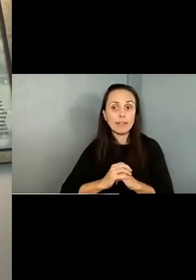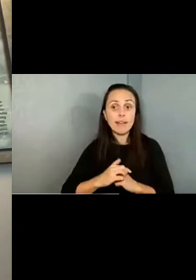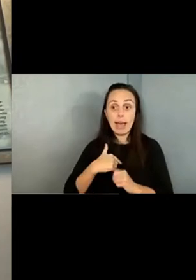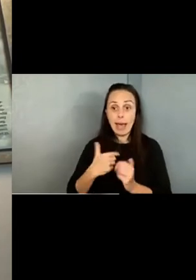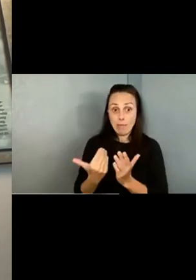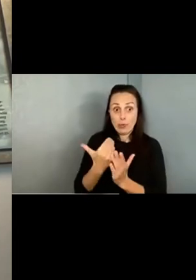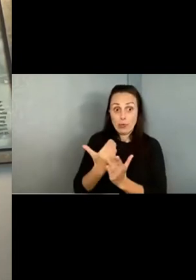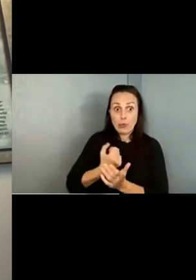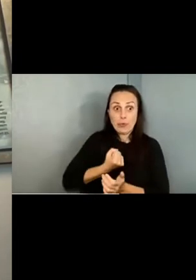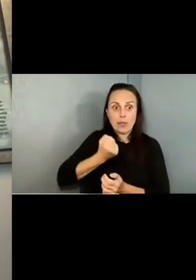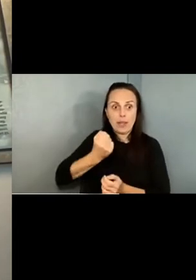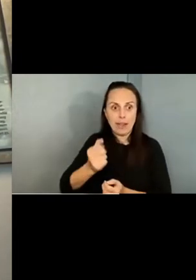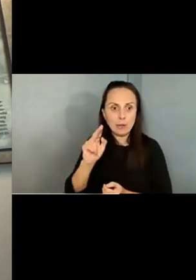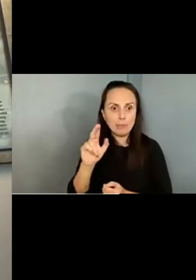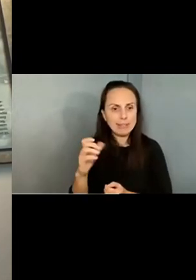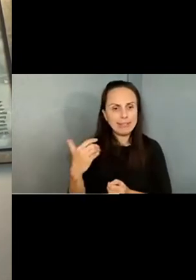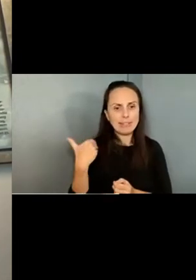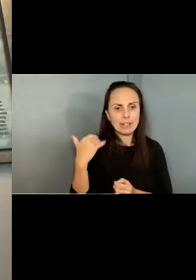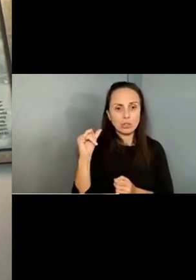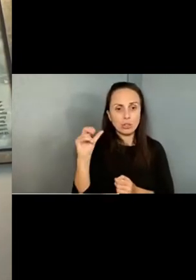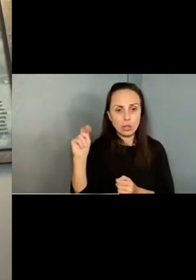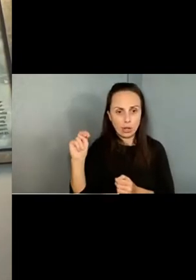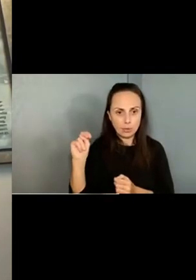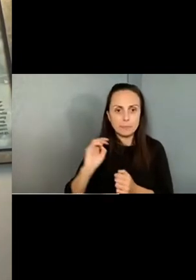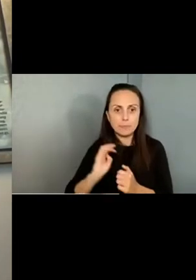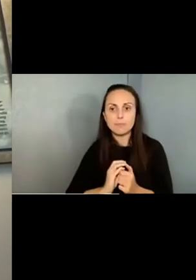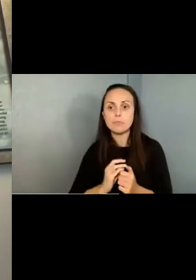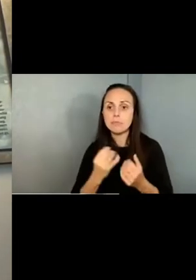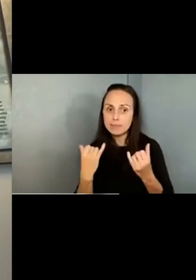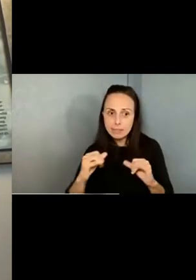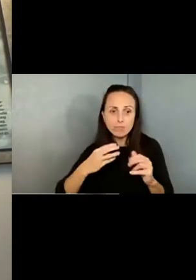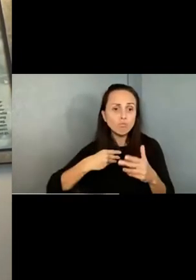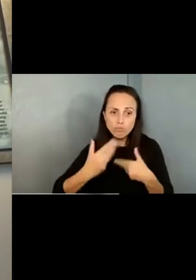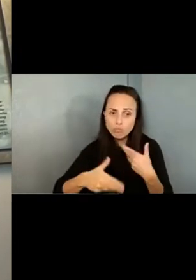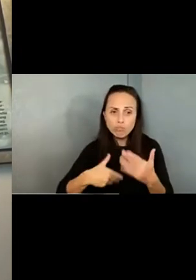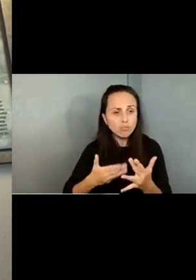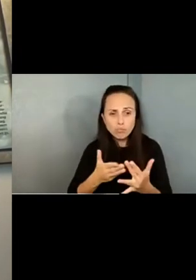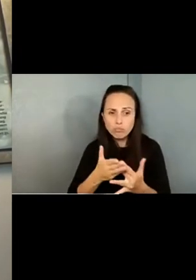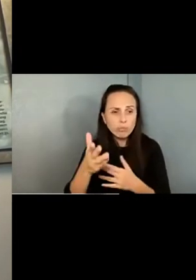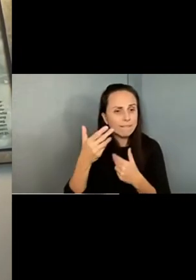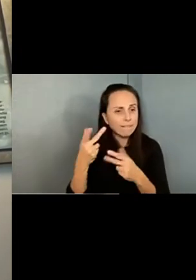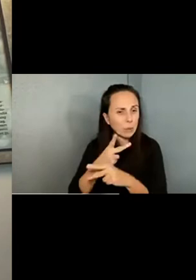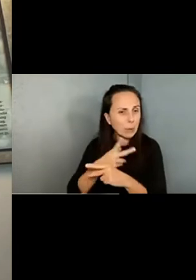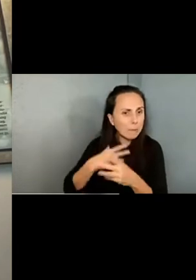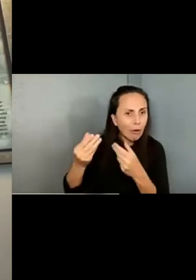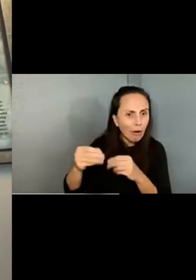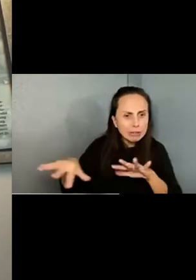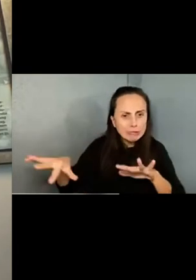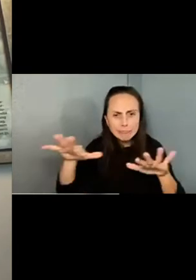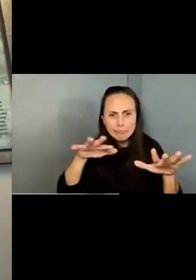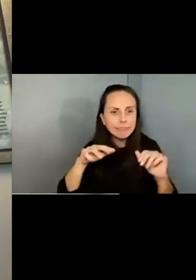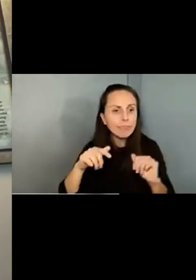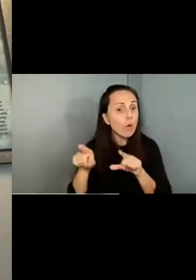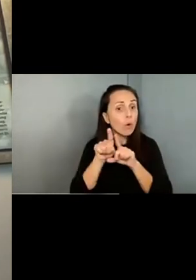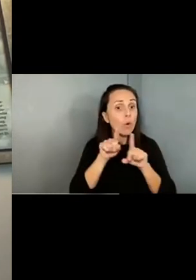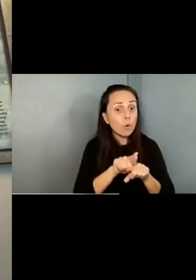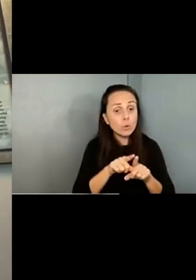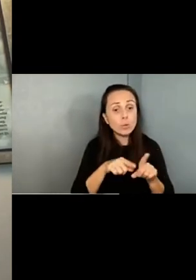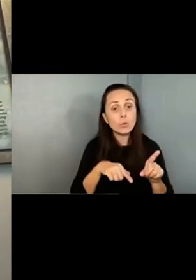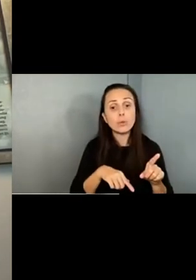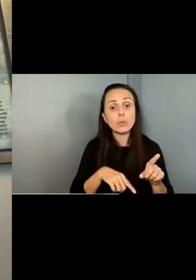to UBC. I just got here in January, so still finding my way around my office. I'm also,